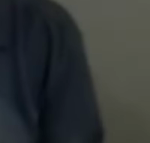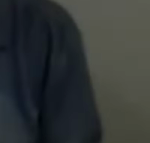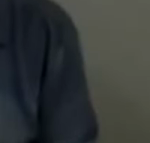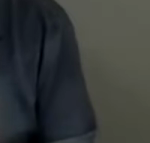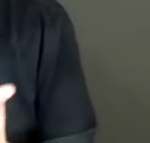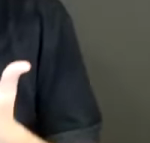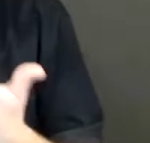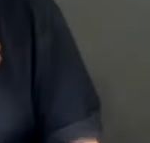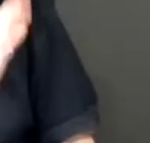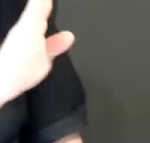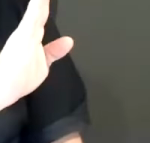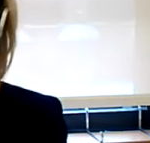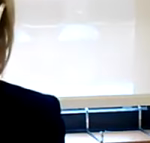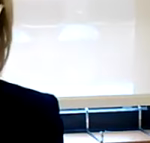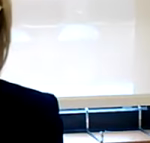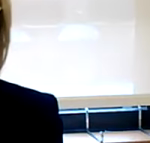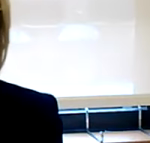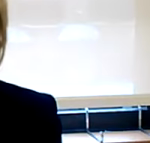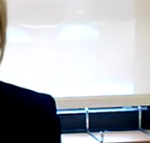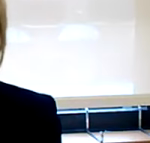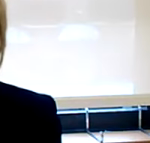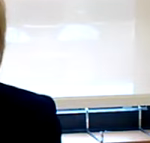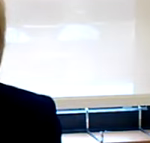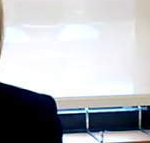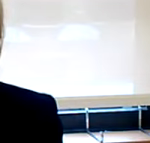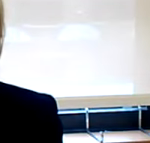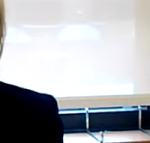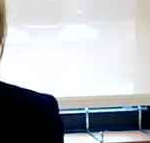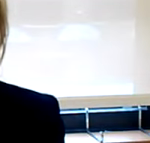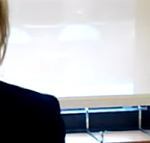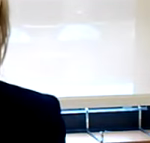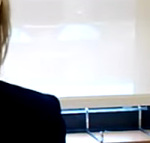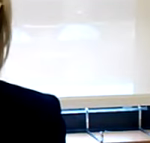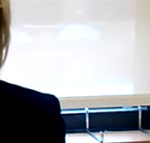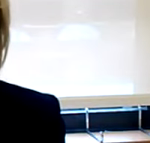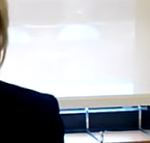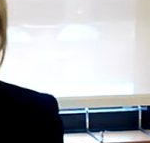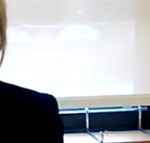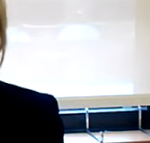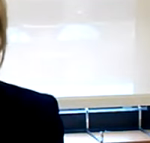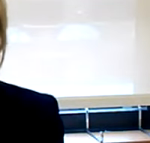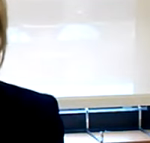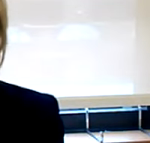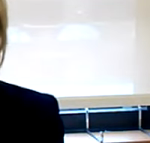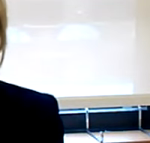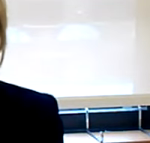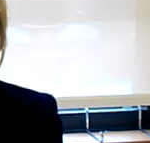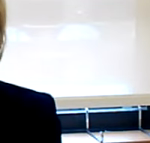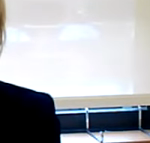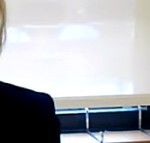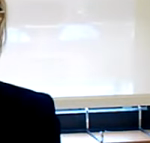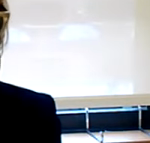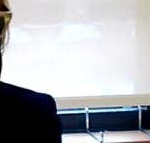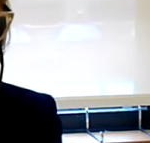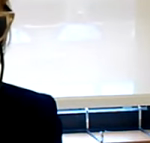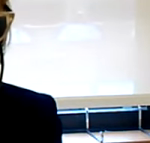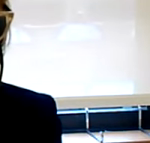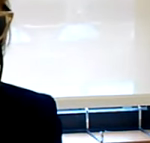Benedict. And thank you to Rianne as well for the invitation today from all the team, Elder Abuse Prevention Ontario